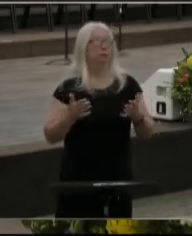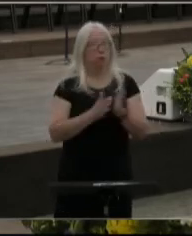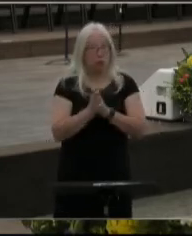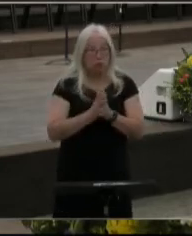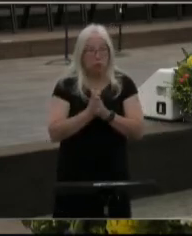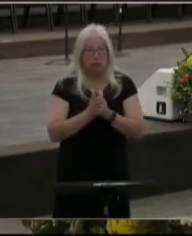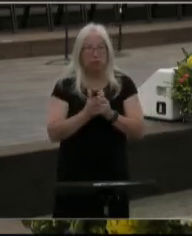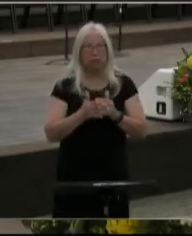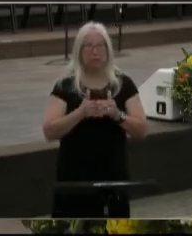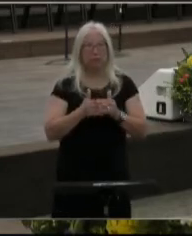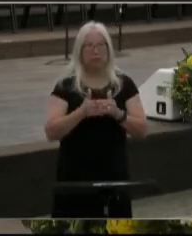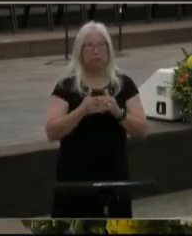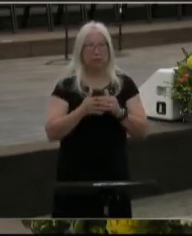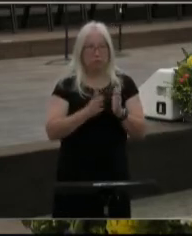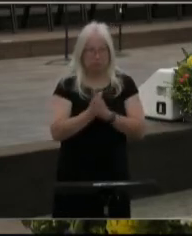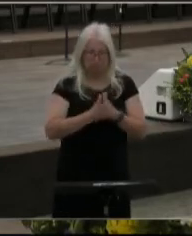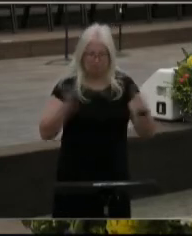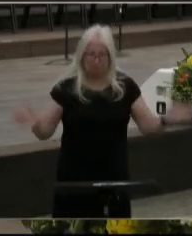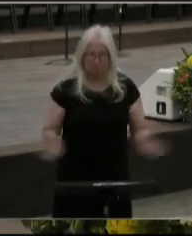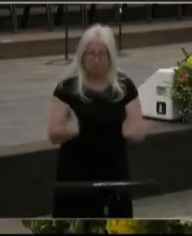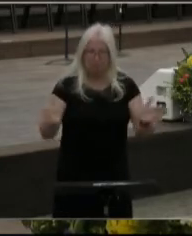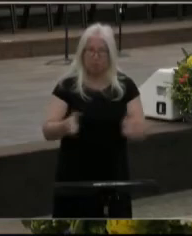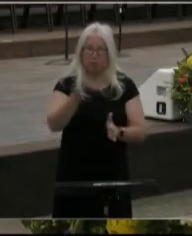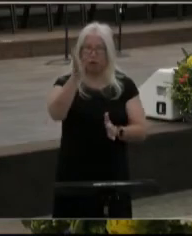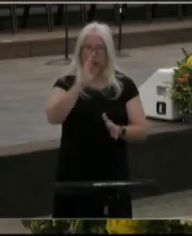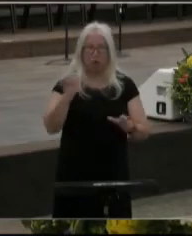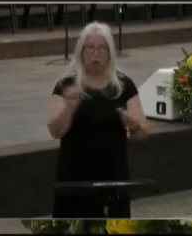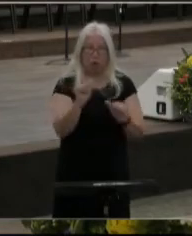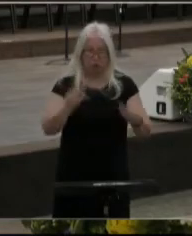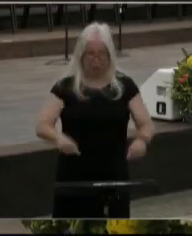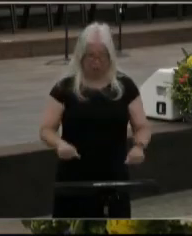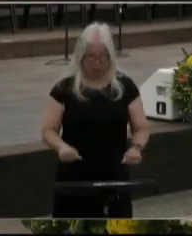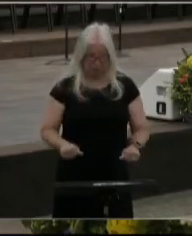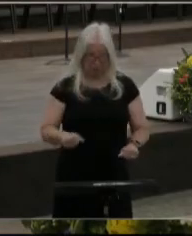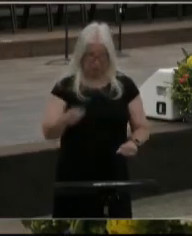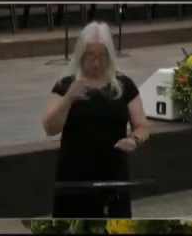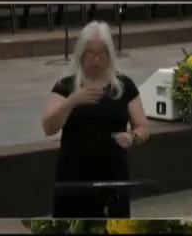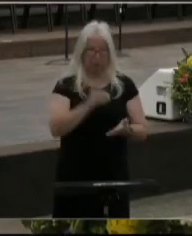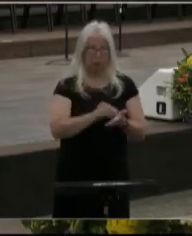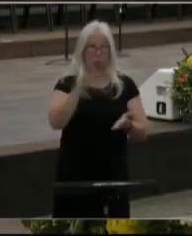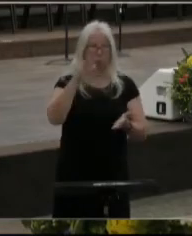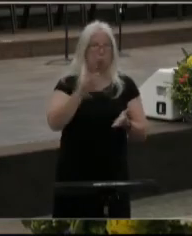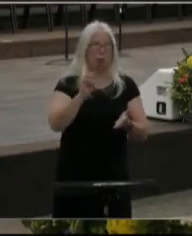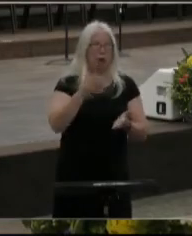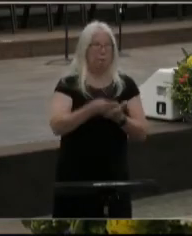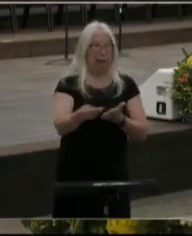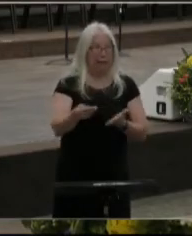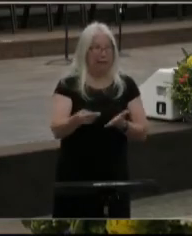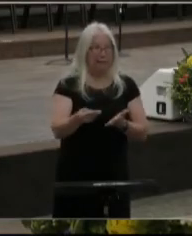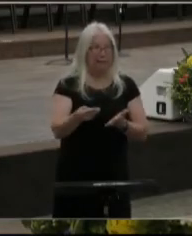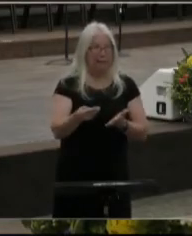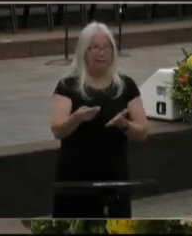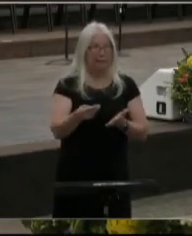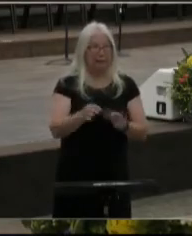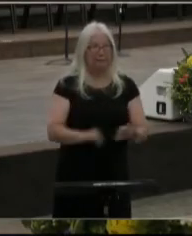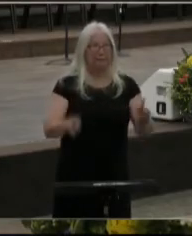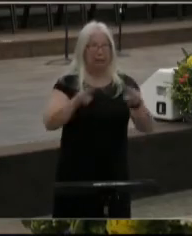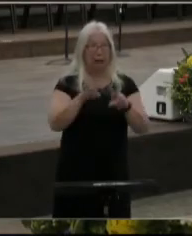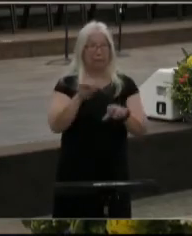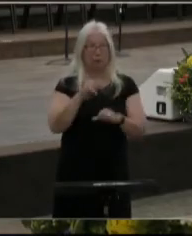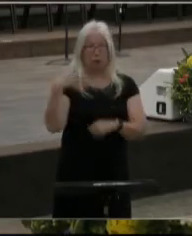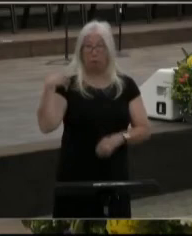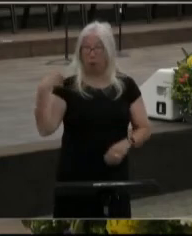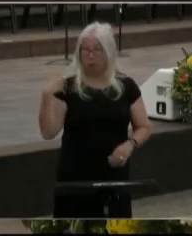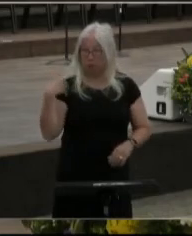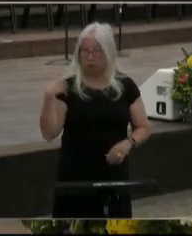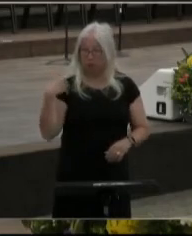industrious. I want you to be entrepreneurial. I want God to use all your abilities. I want you to be well paid. I want you to be valuable to your